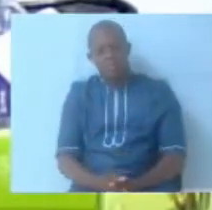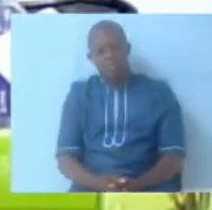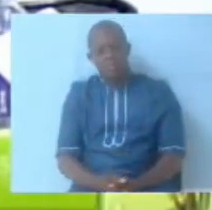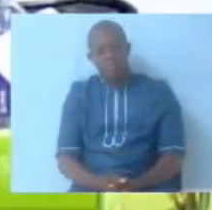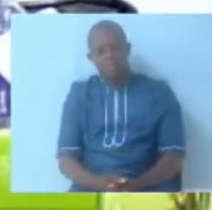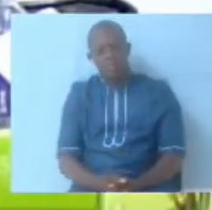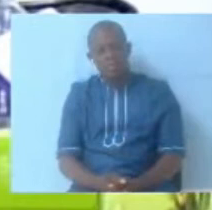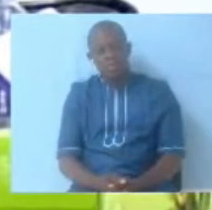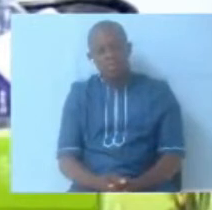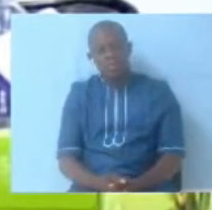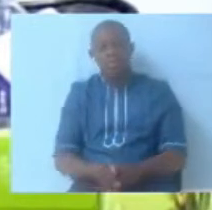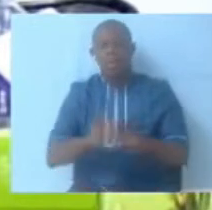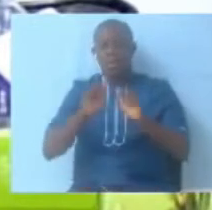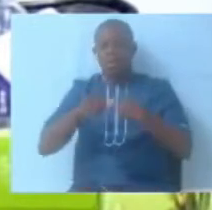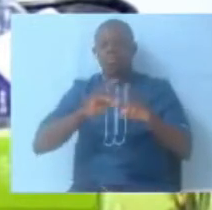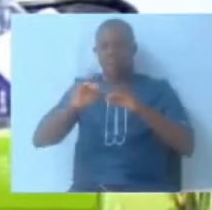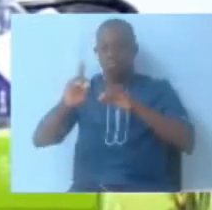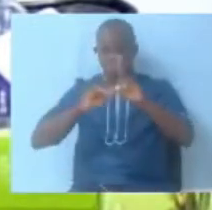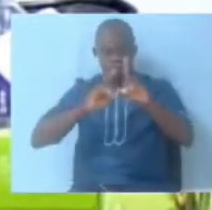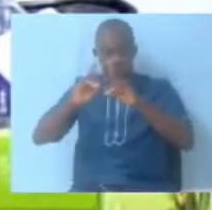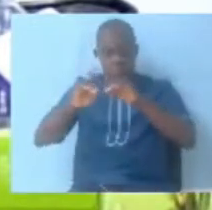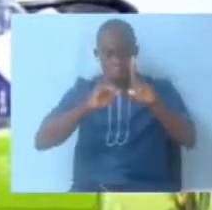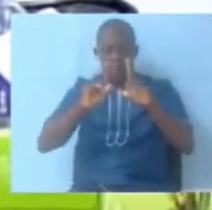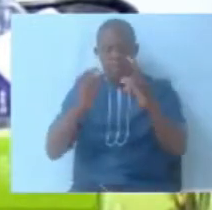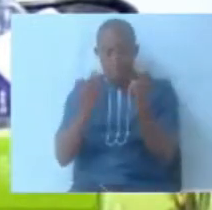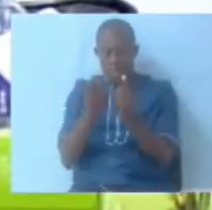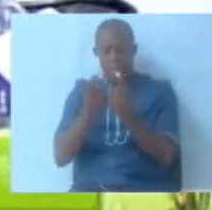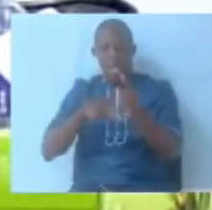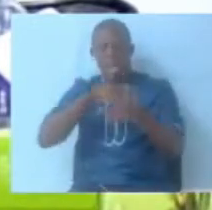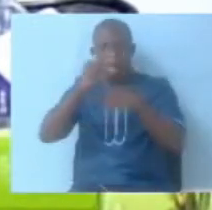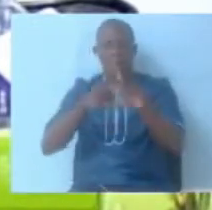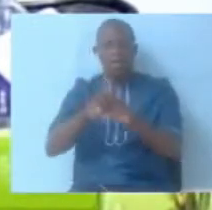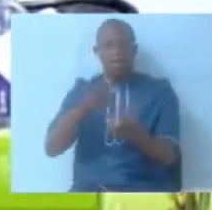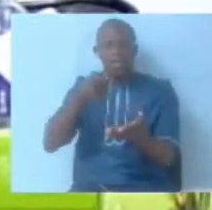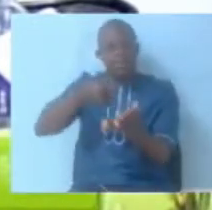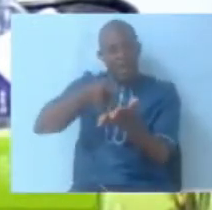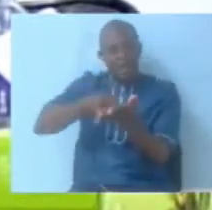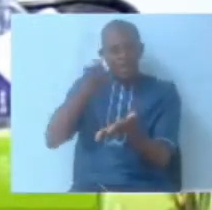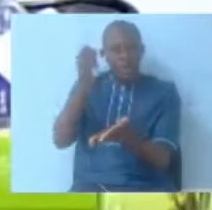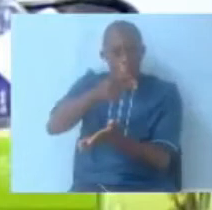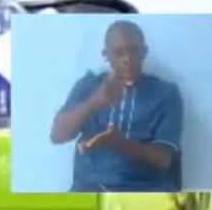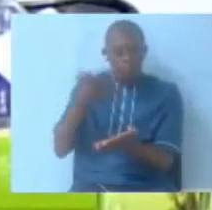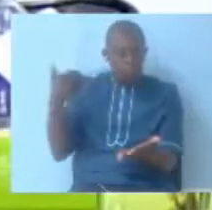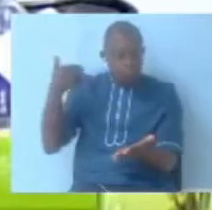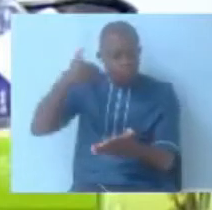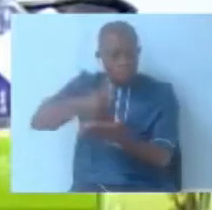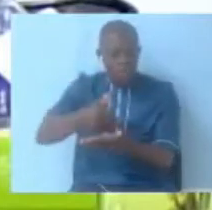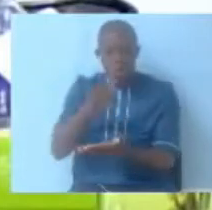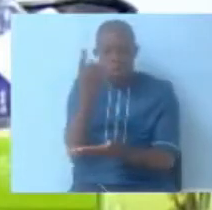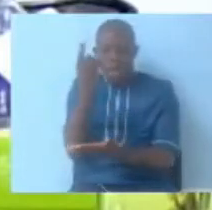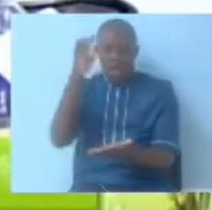to the tune of $1 million, claims up to the tune of $1 million. Between nyim first class magistrate plastio